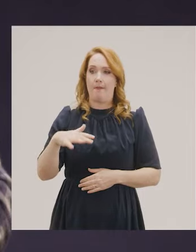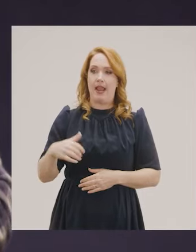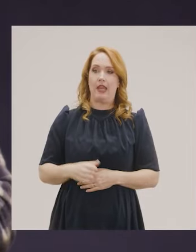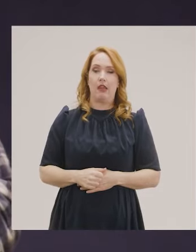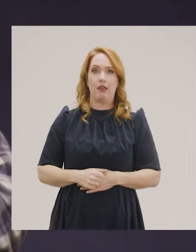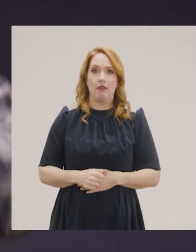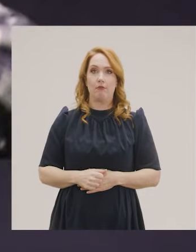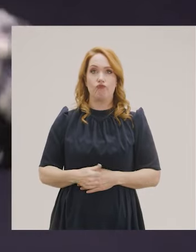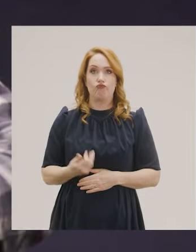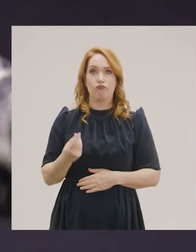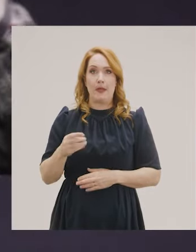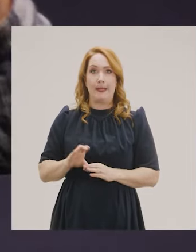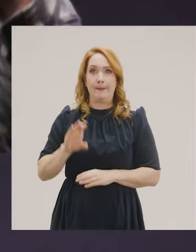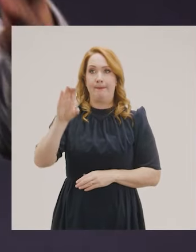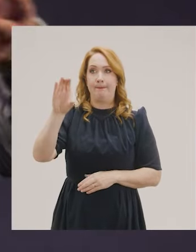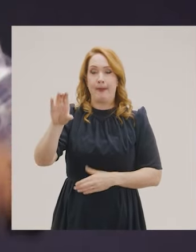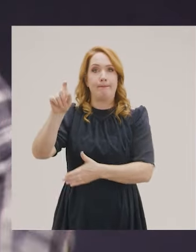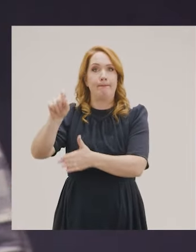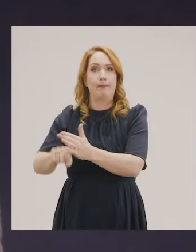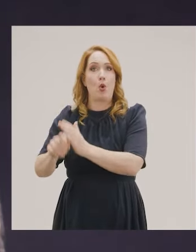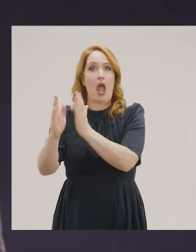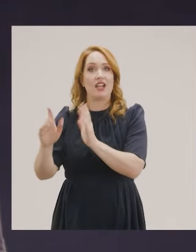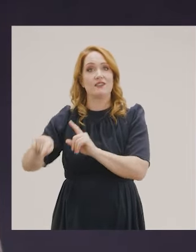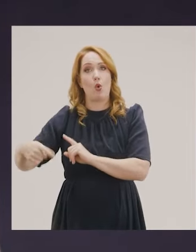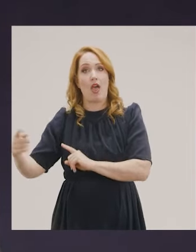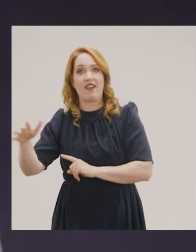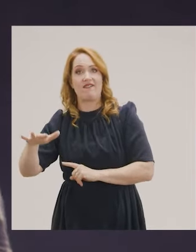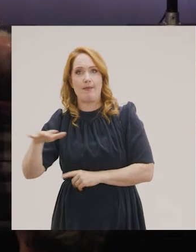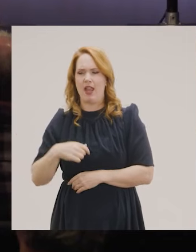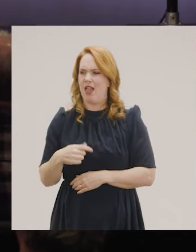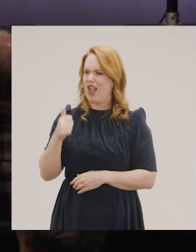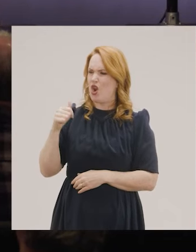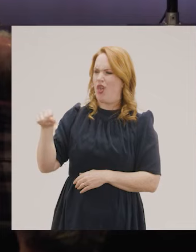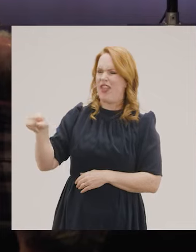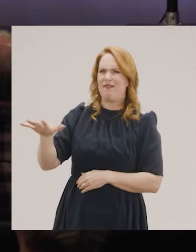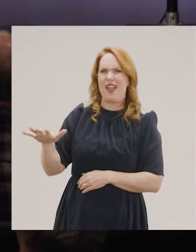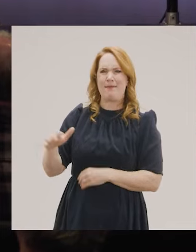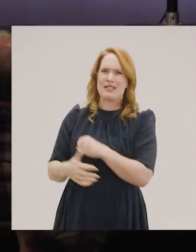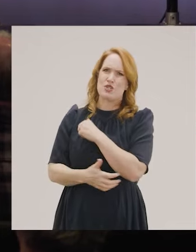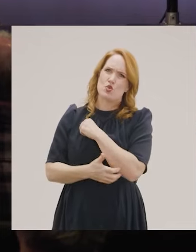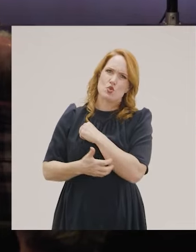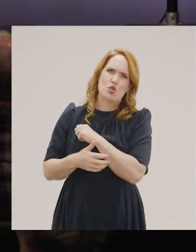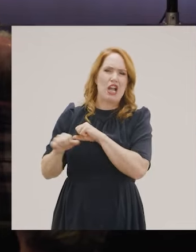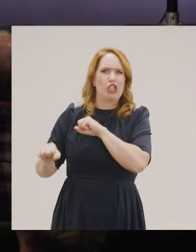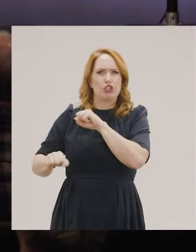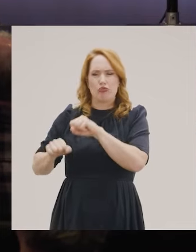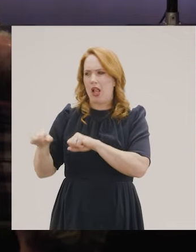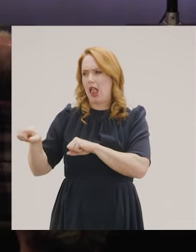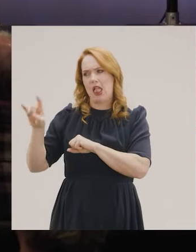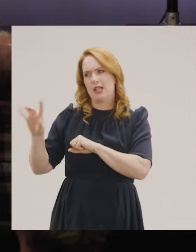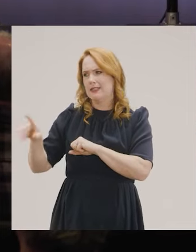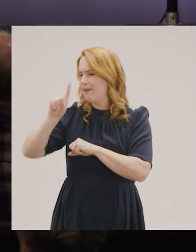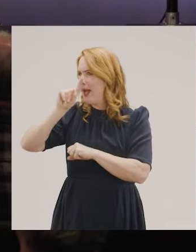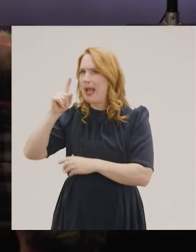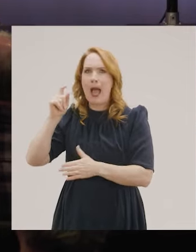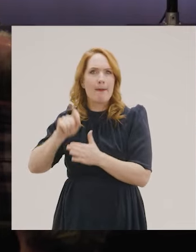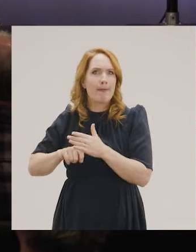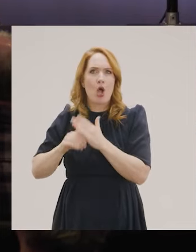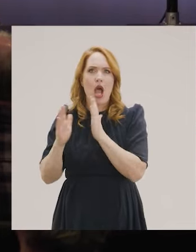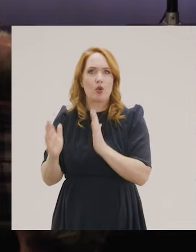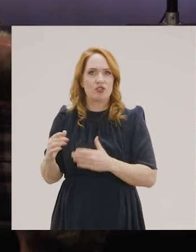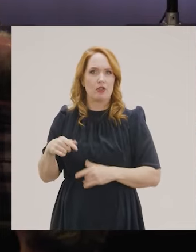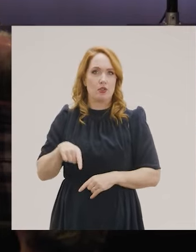of that actually just outright bought a house for another family. They saw that this family was in need. There was no way that they would be able to